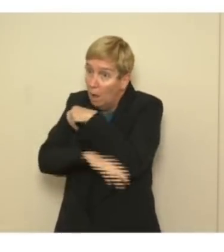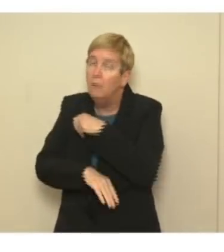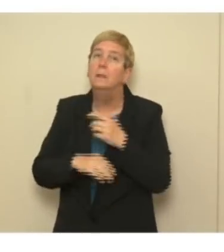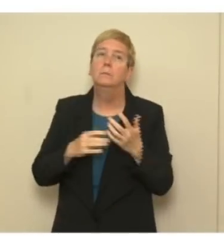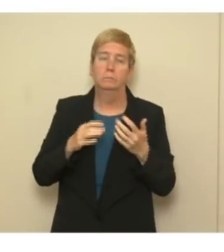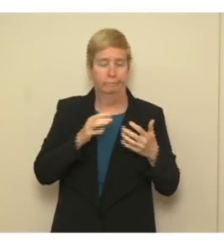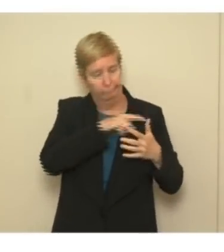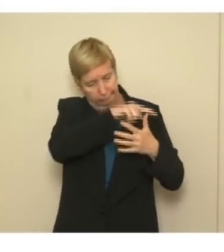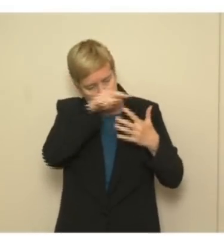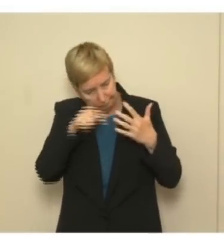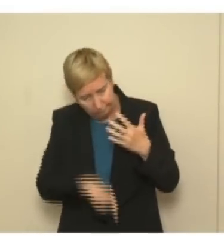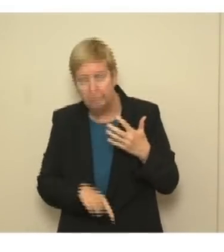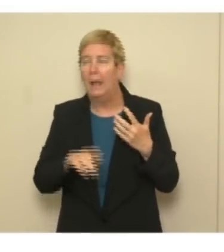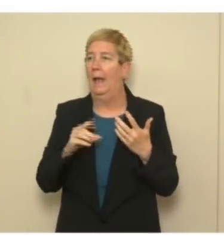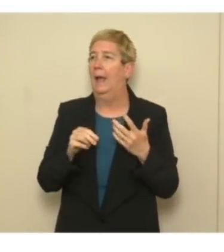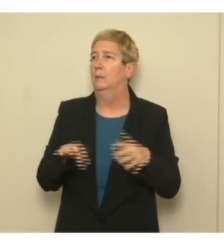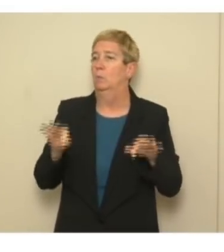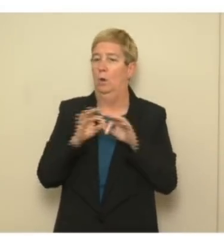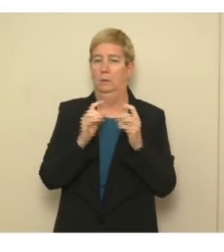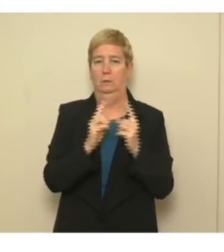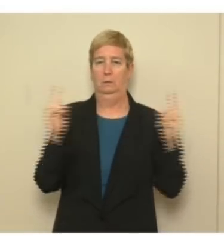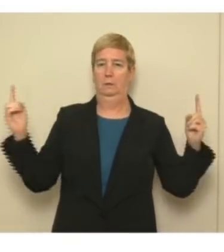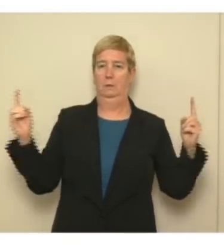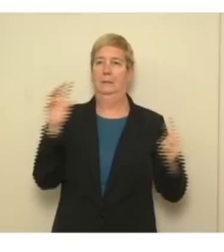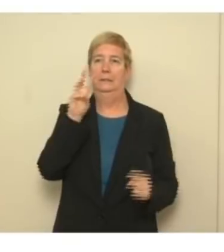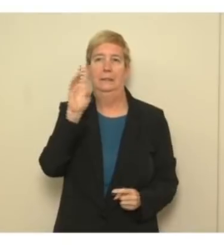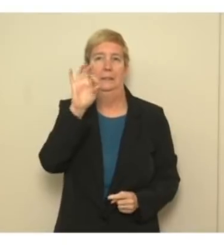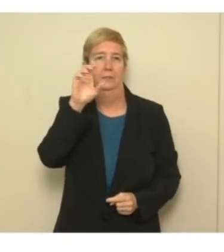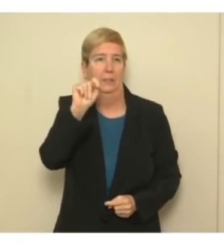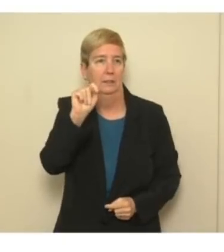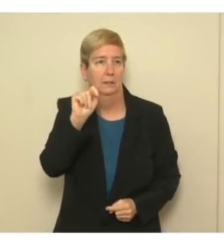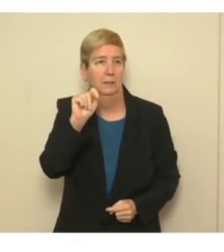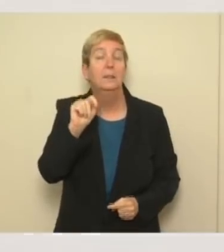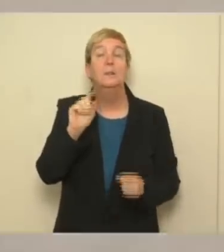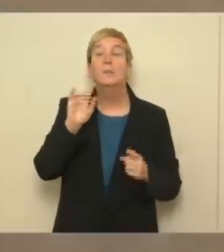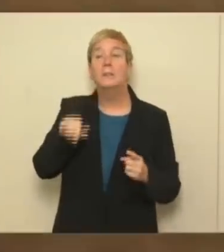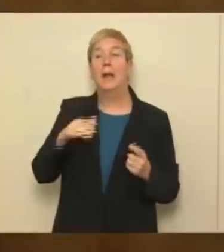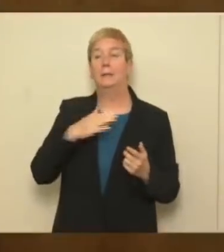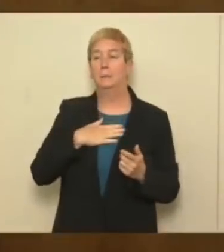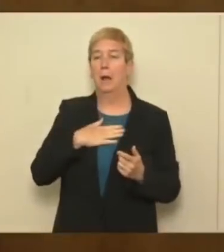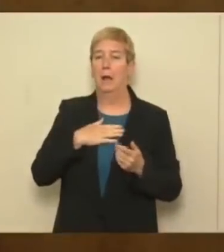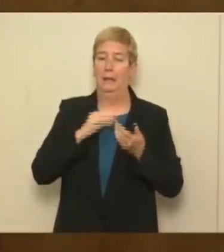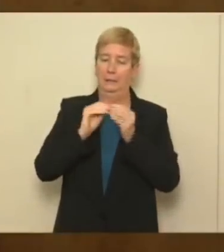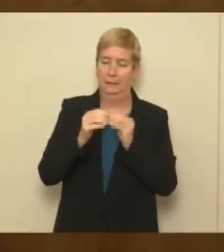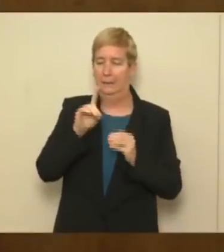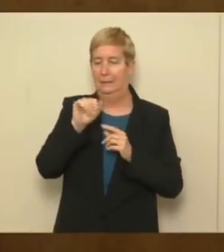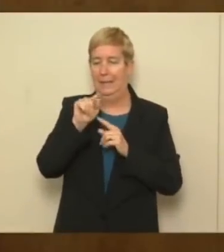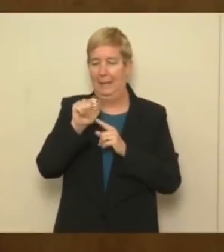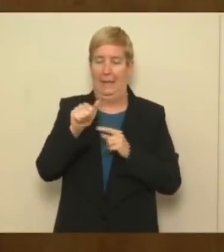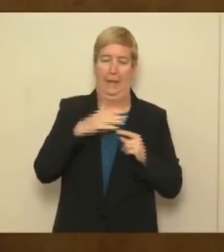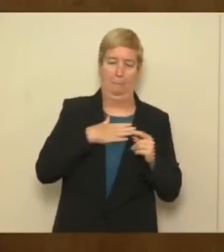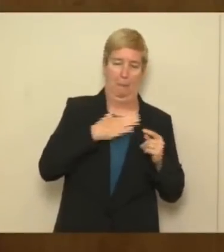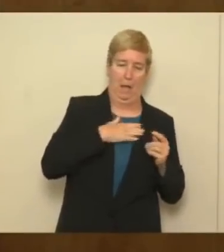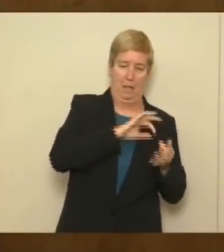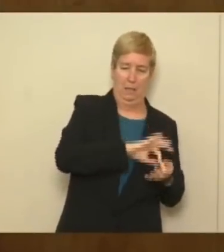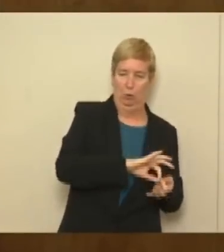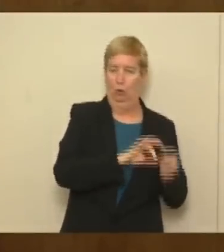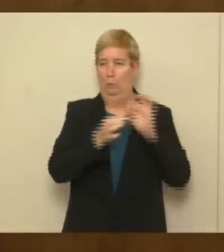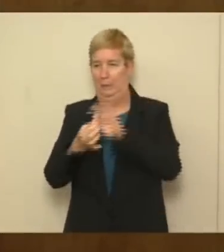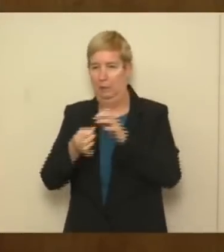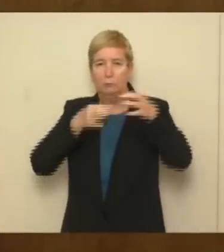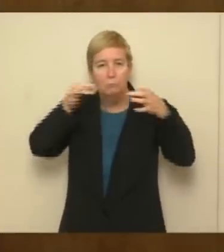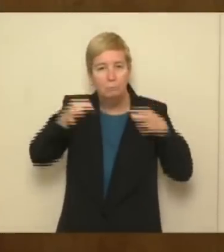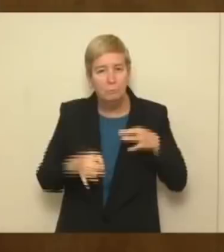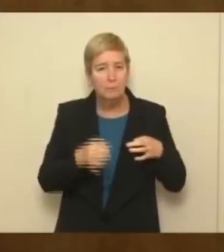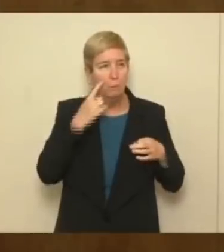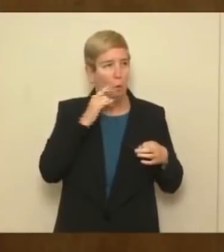that social distancing of 6 feet. And so that's my data and my interpretation of the data today, Governor. I'm back to